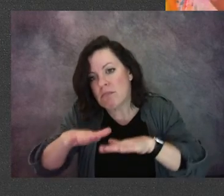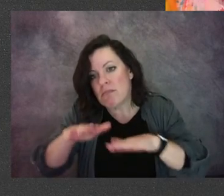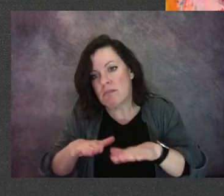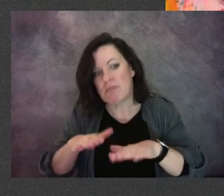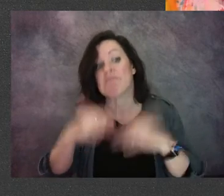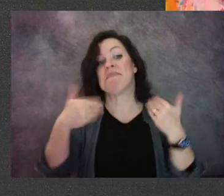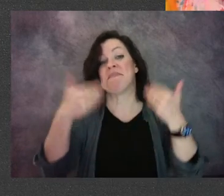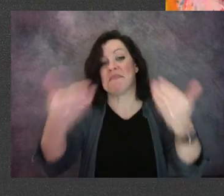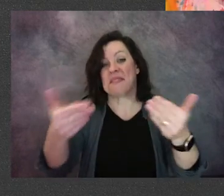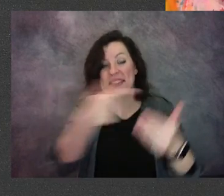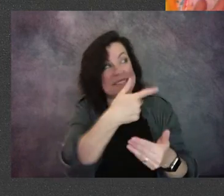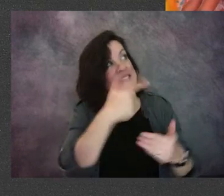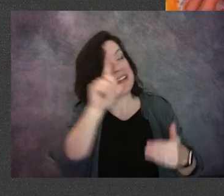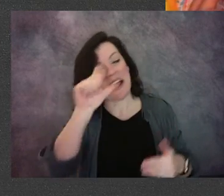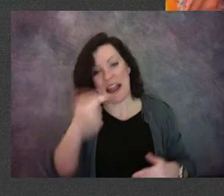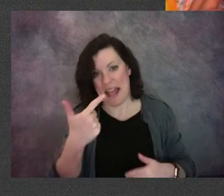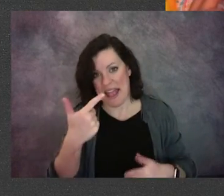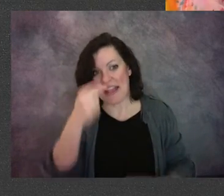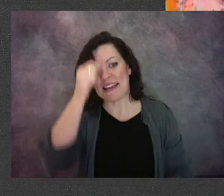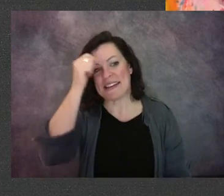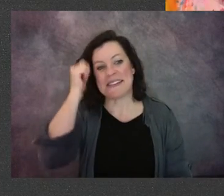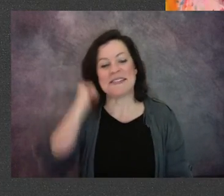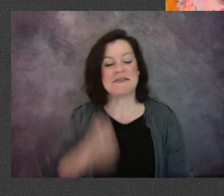Maybe I'll do my legs next.